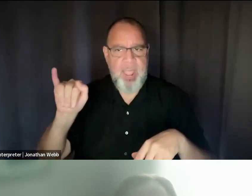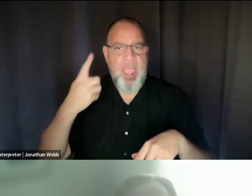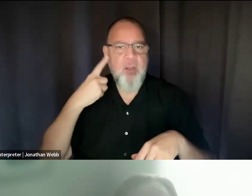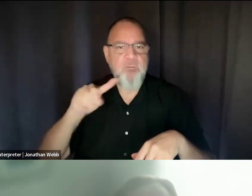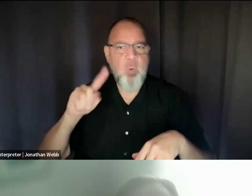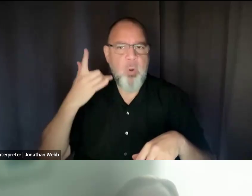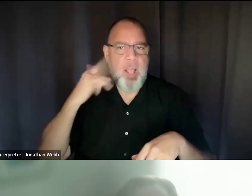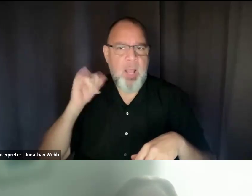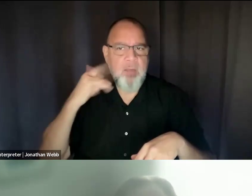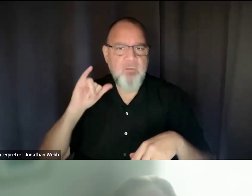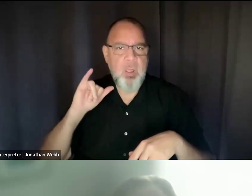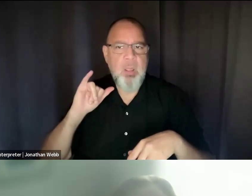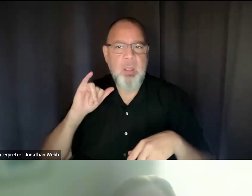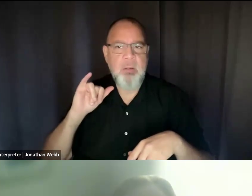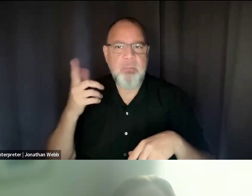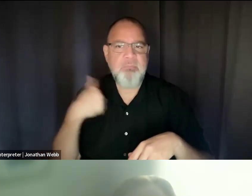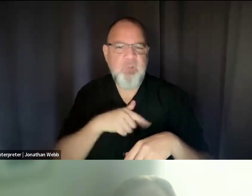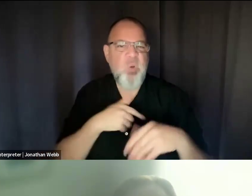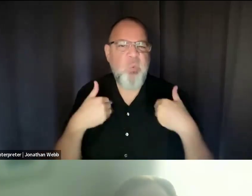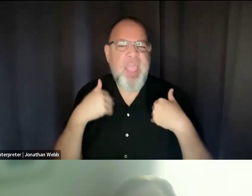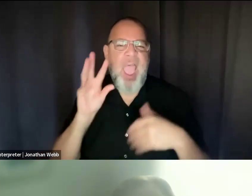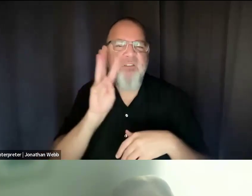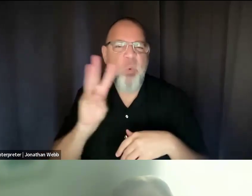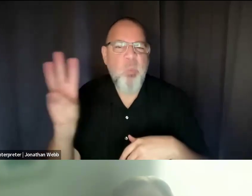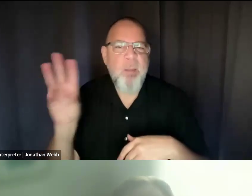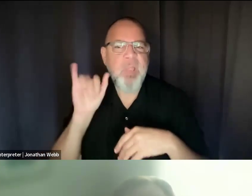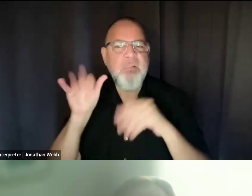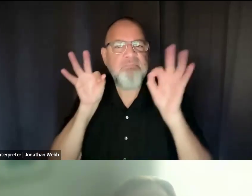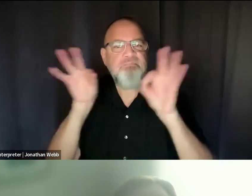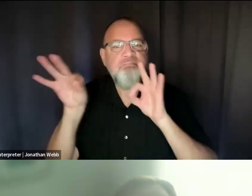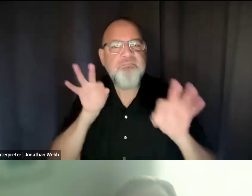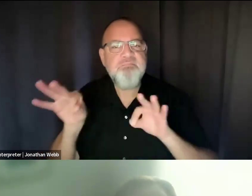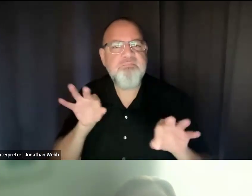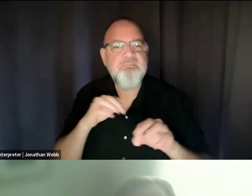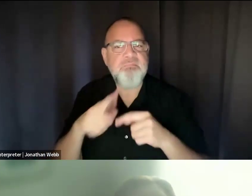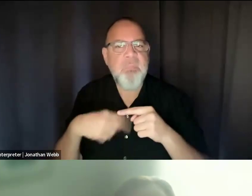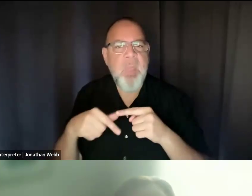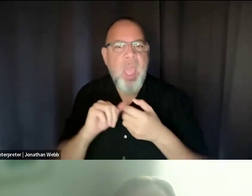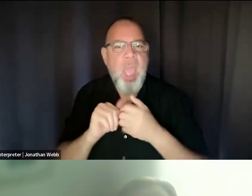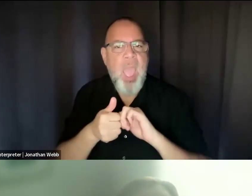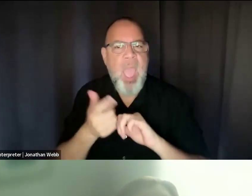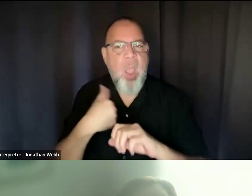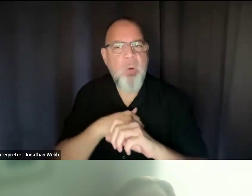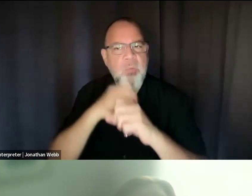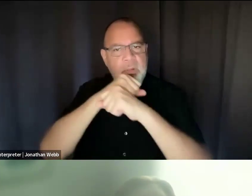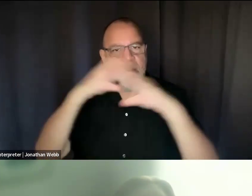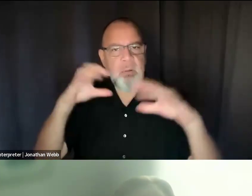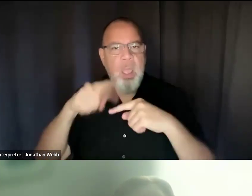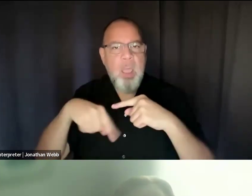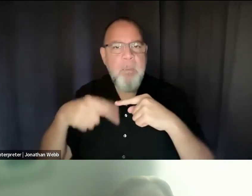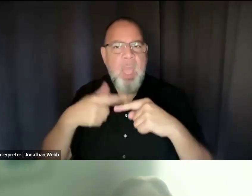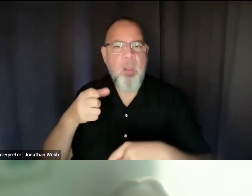we're thinking about like, we have like a website that basically kind of walks you through like how we're thinking about Gen AI that we can kind of share within the